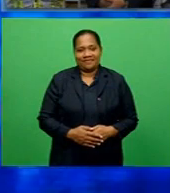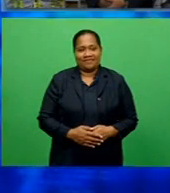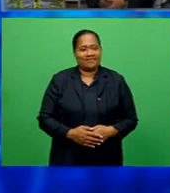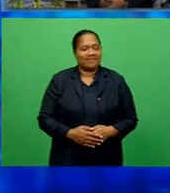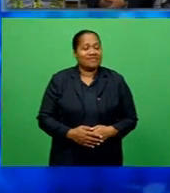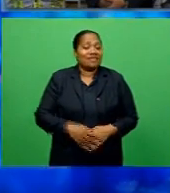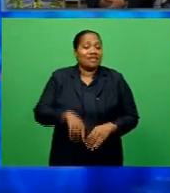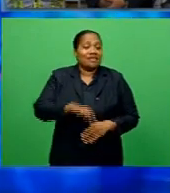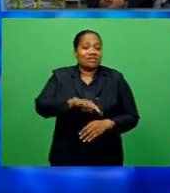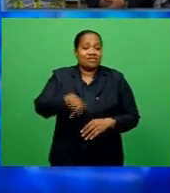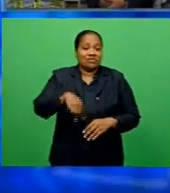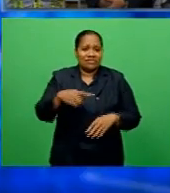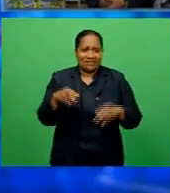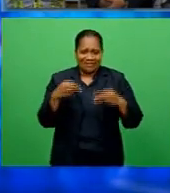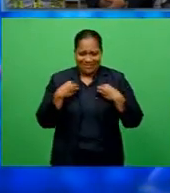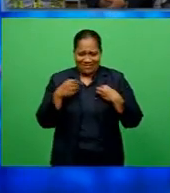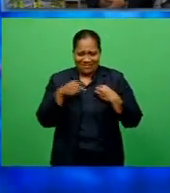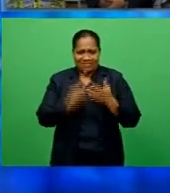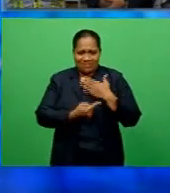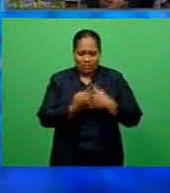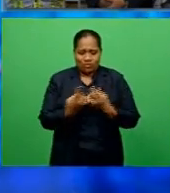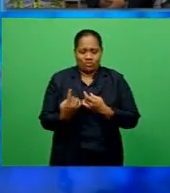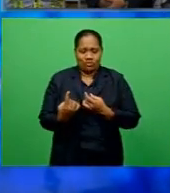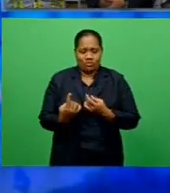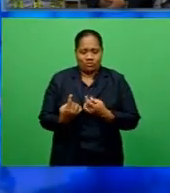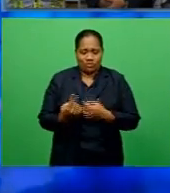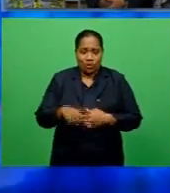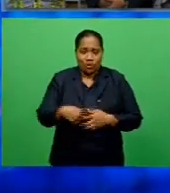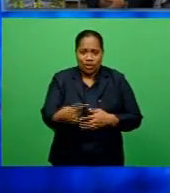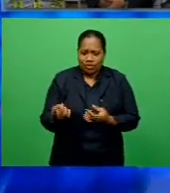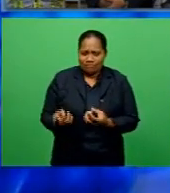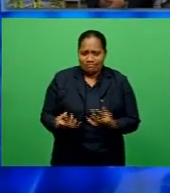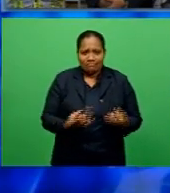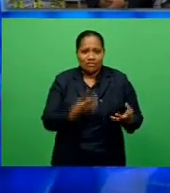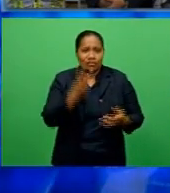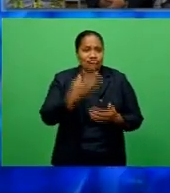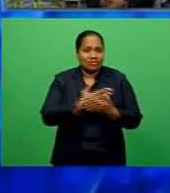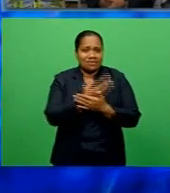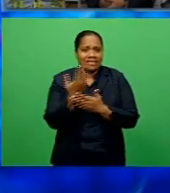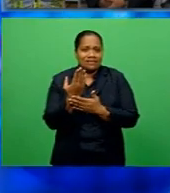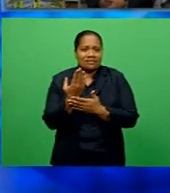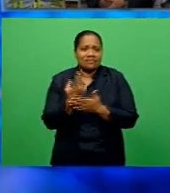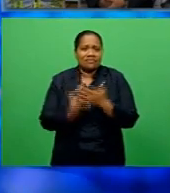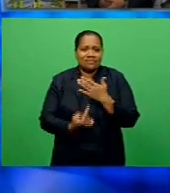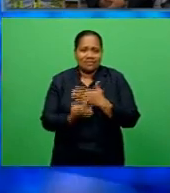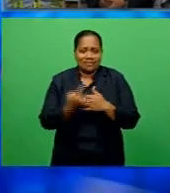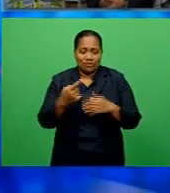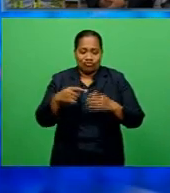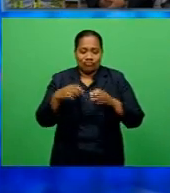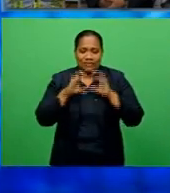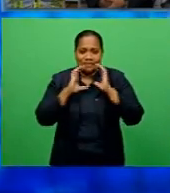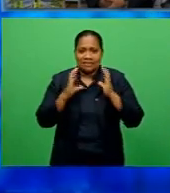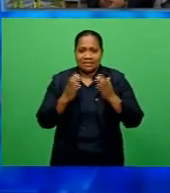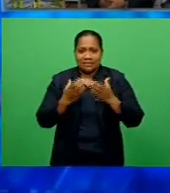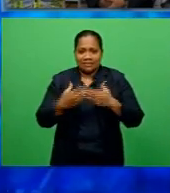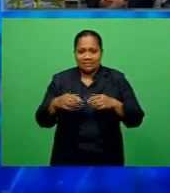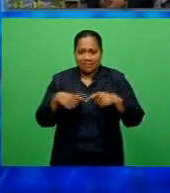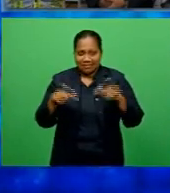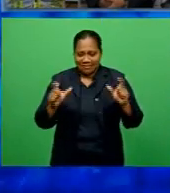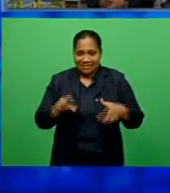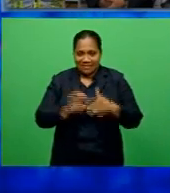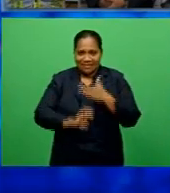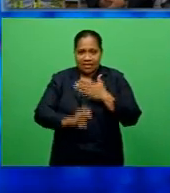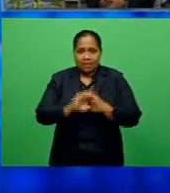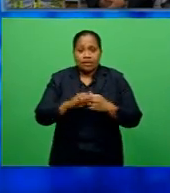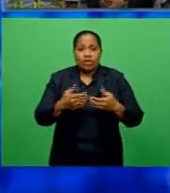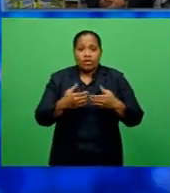The Suva retailers are continuing with their preparations with 3 more days to go for the Christmas in the City event. Suva City Council Chair